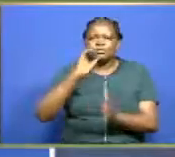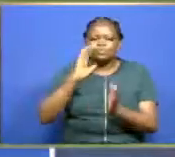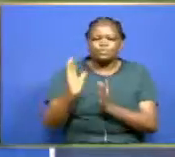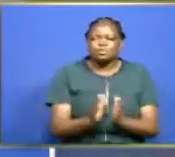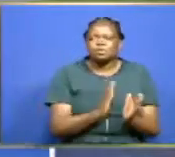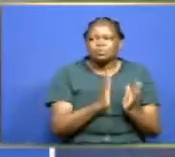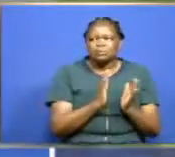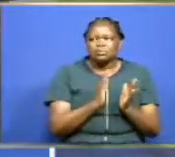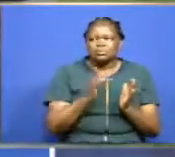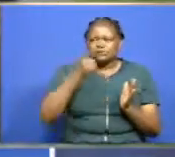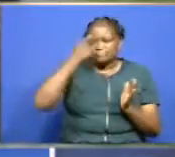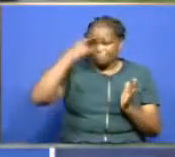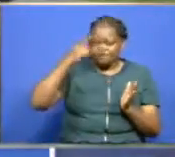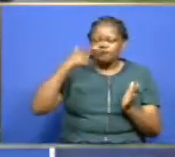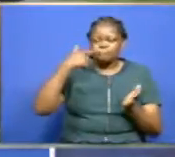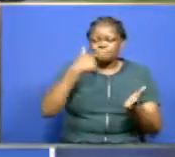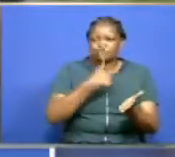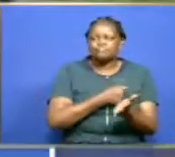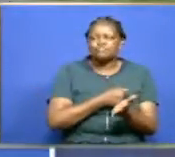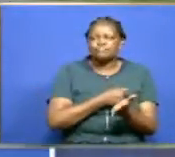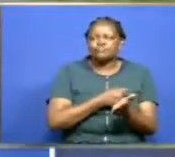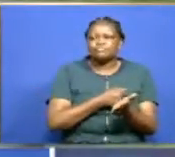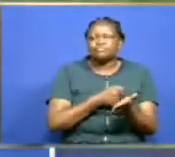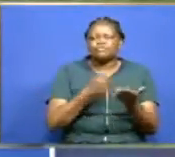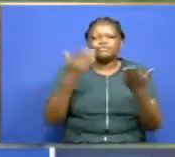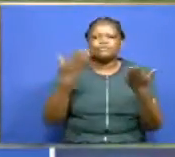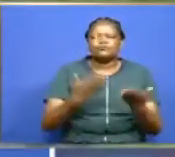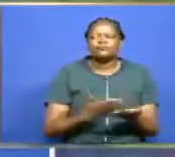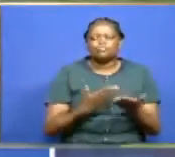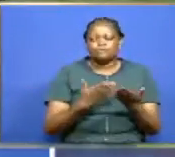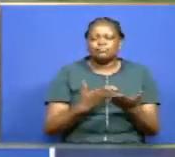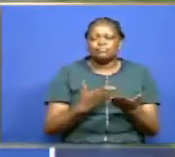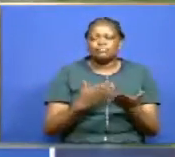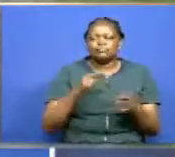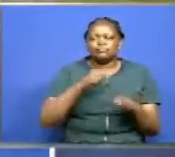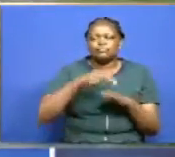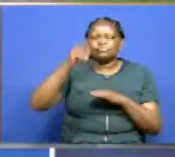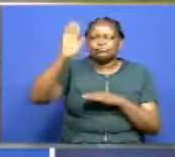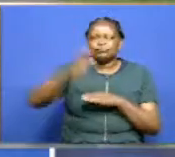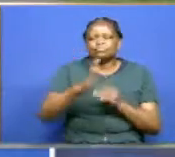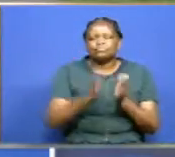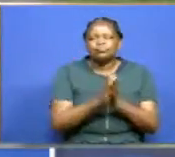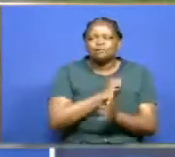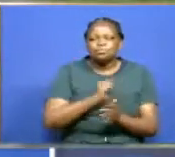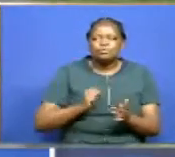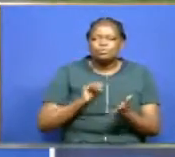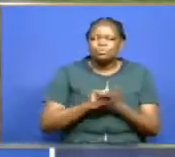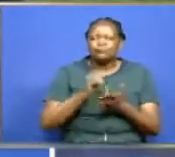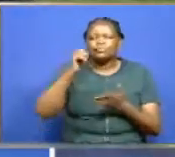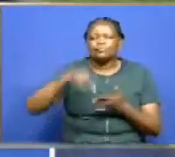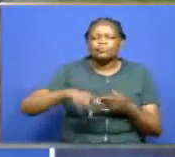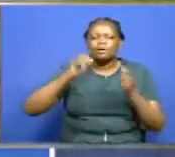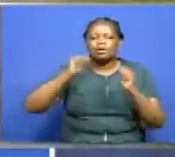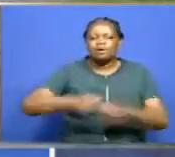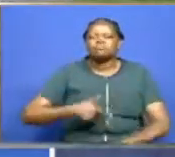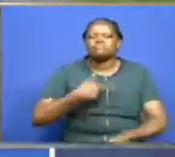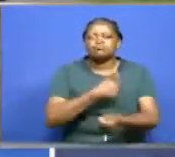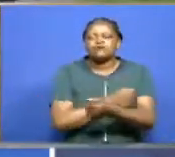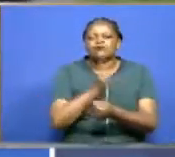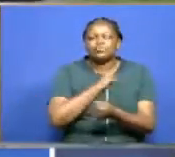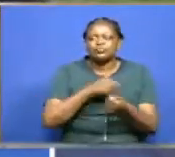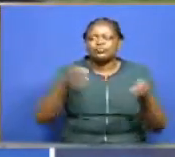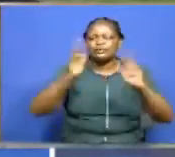organize for the vaccine to be brought to National Assembly and also Senate so that the members of Parliament can be vaccinated as we are